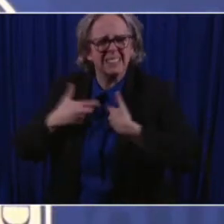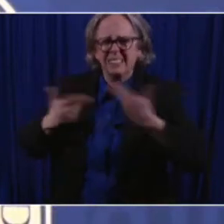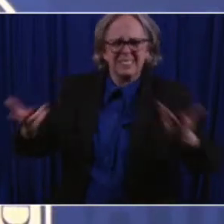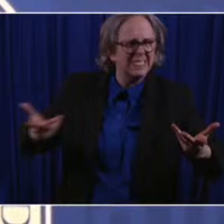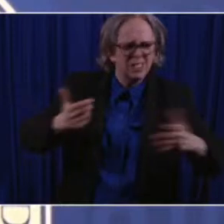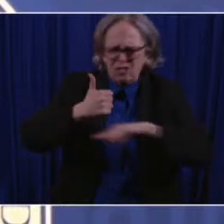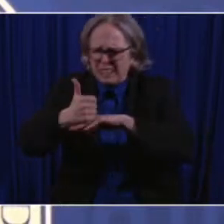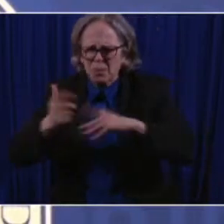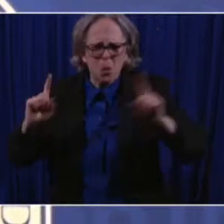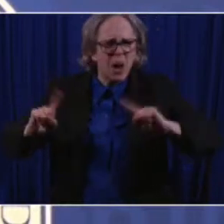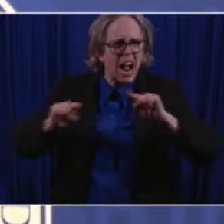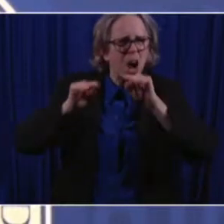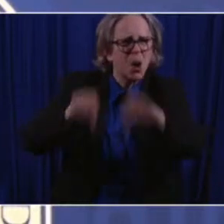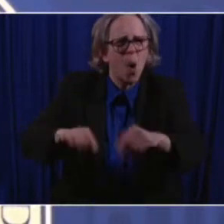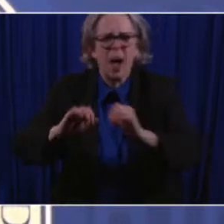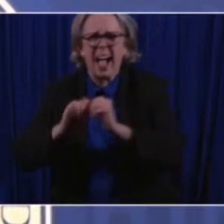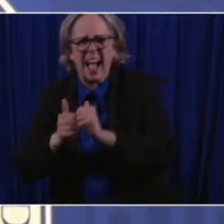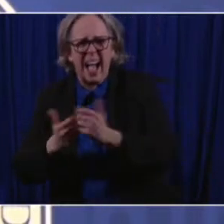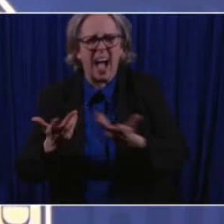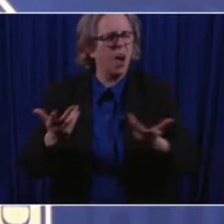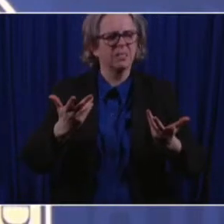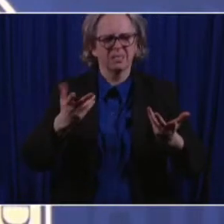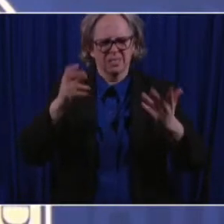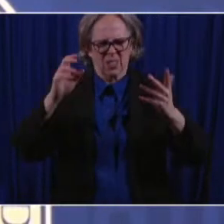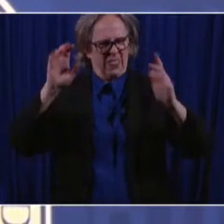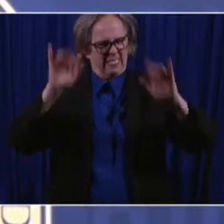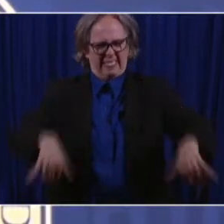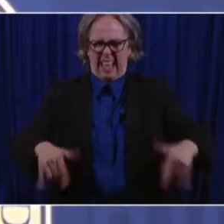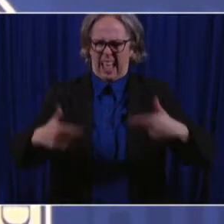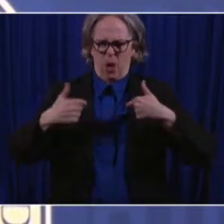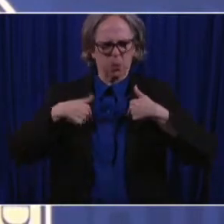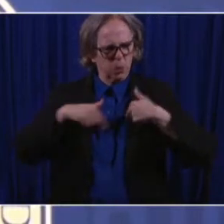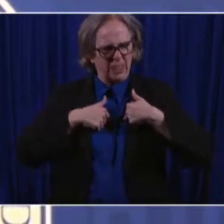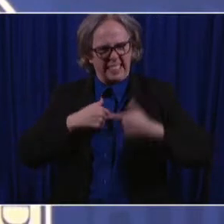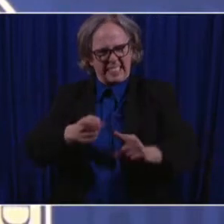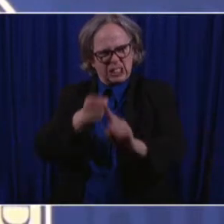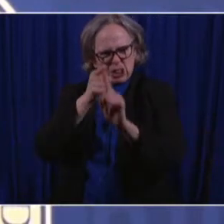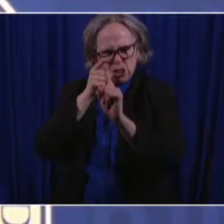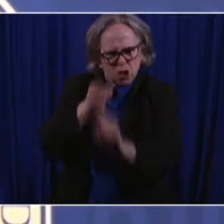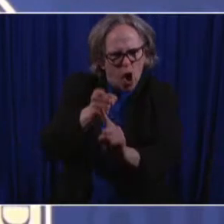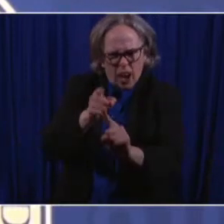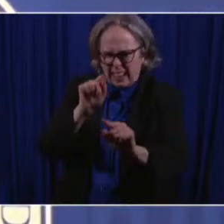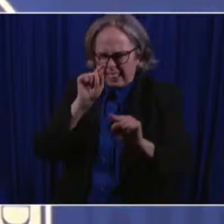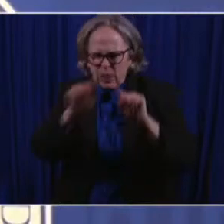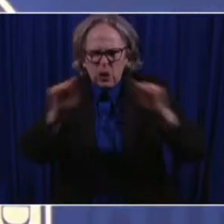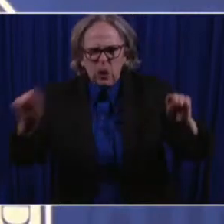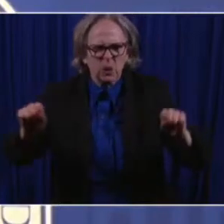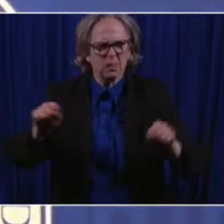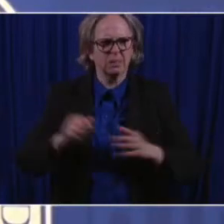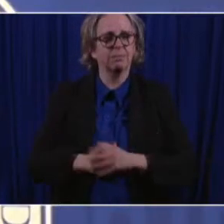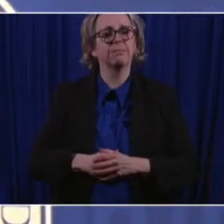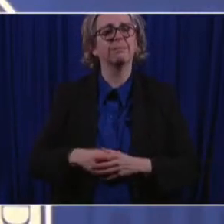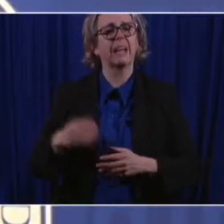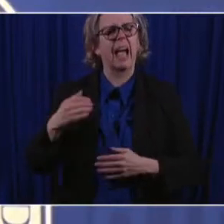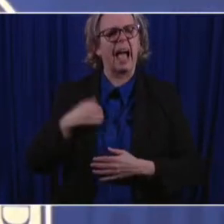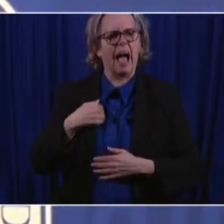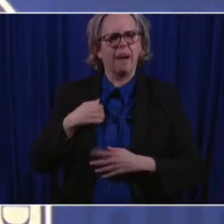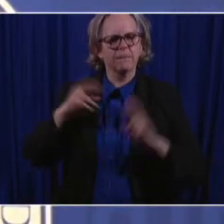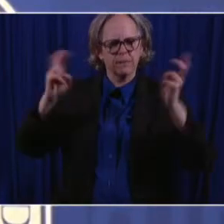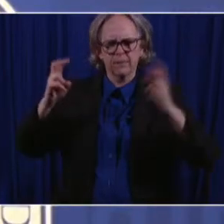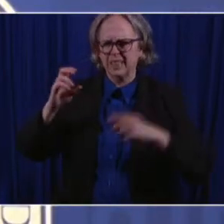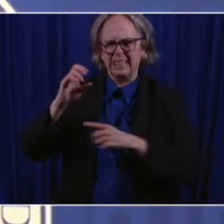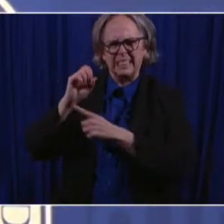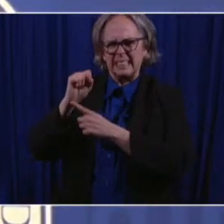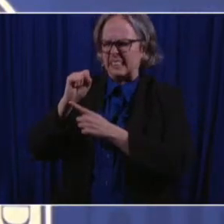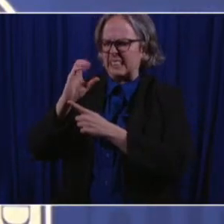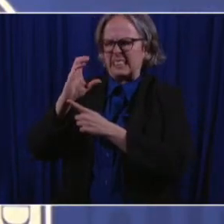TARTA is an amazing organization, an entity within inside of our county. They've teamed up. They've actually have bus lines to